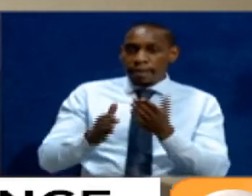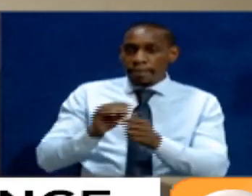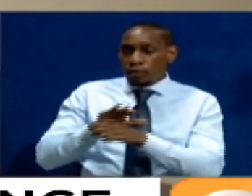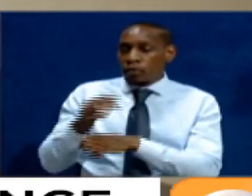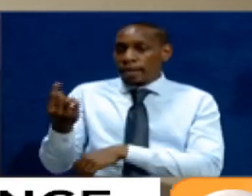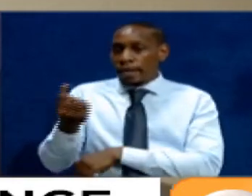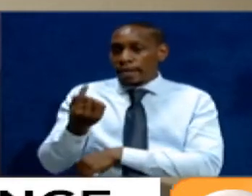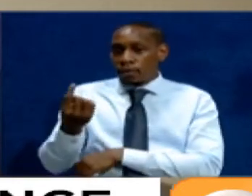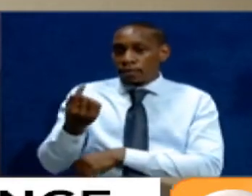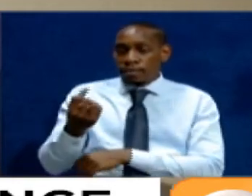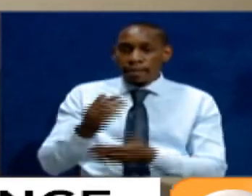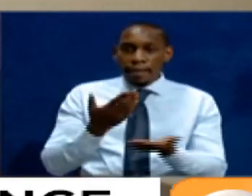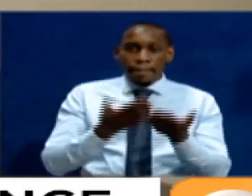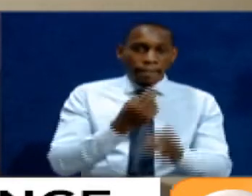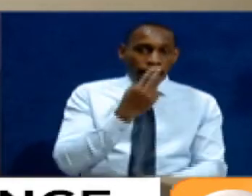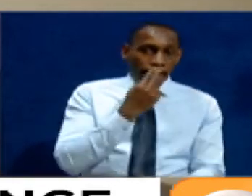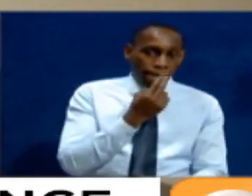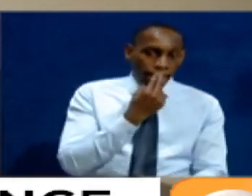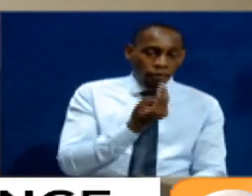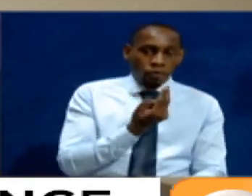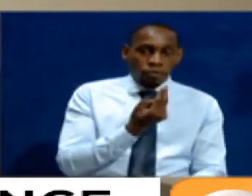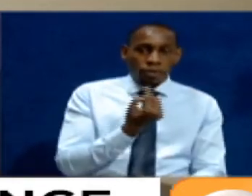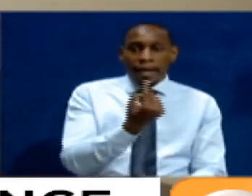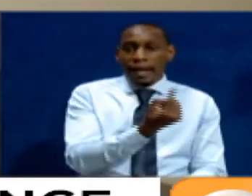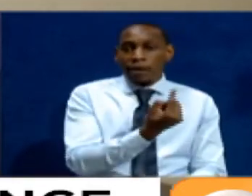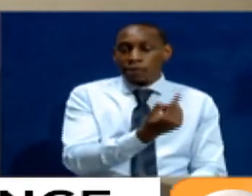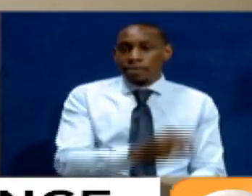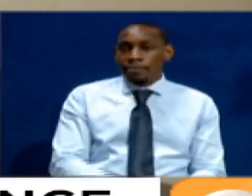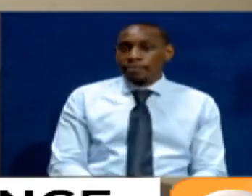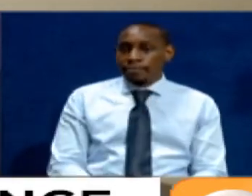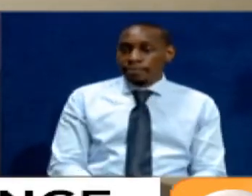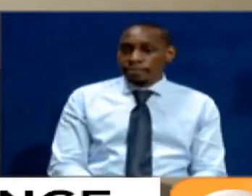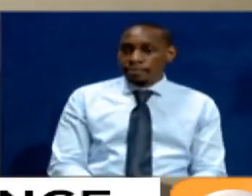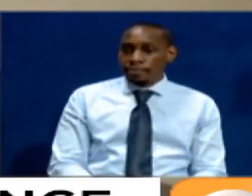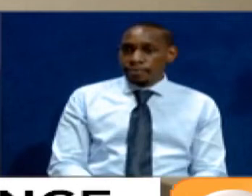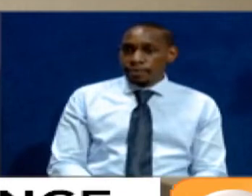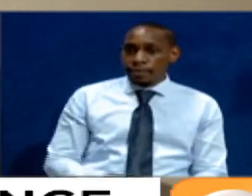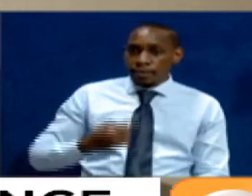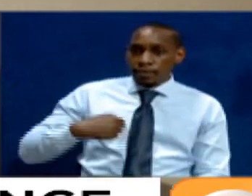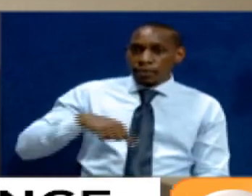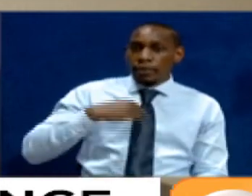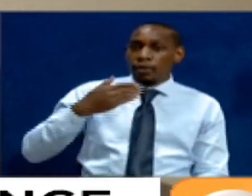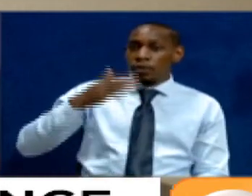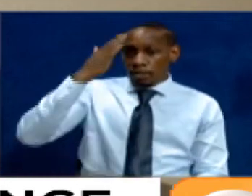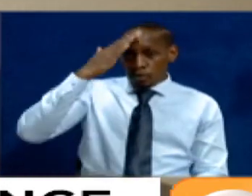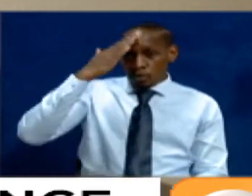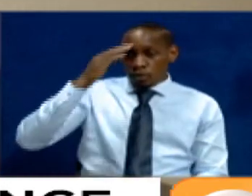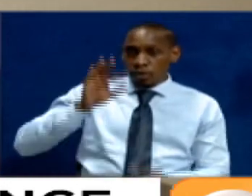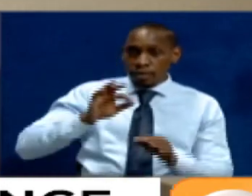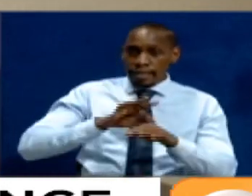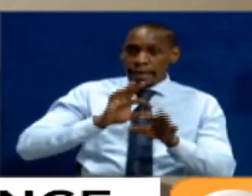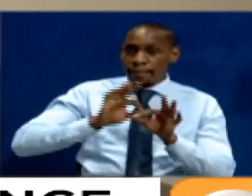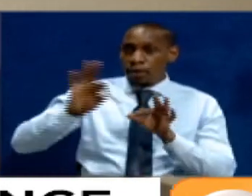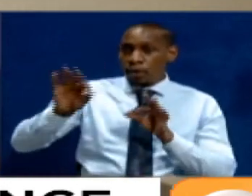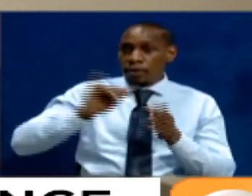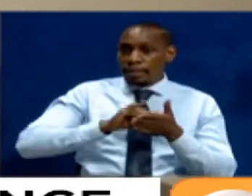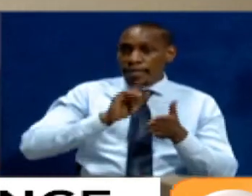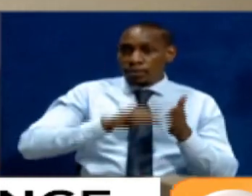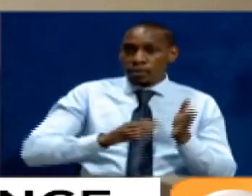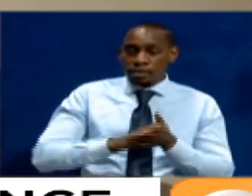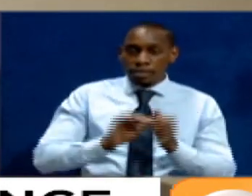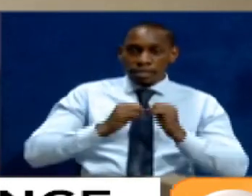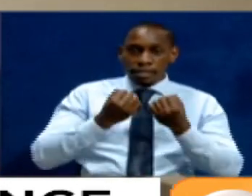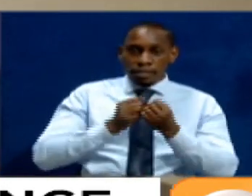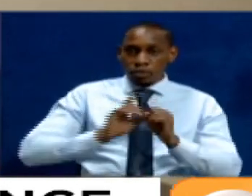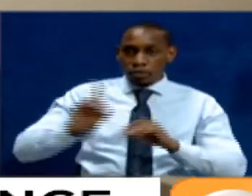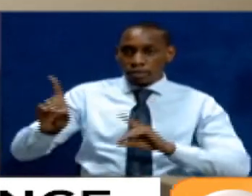by itself, or flu by itself. We have always known for a long time that